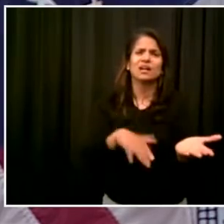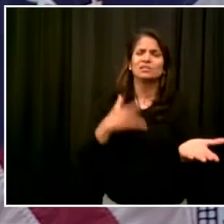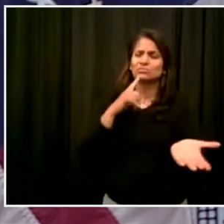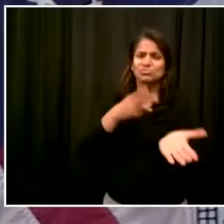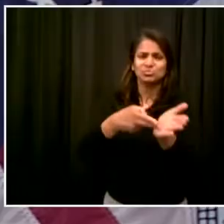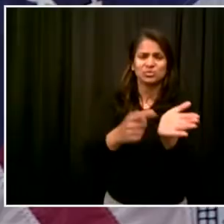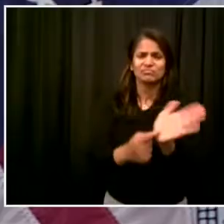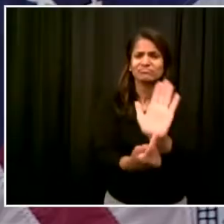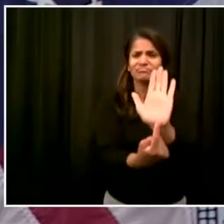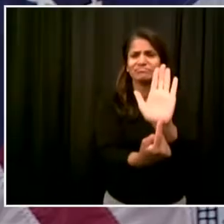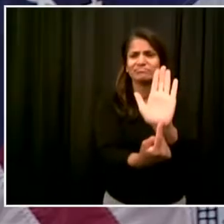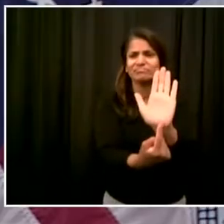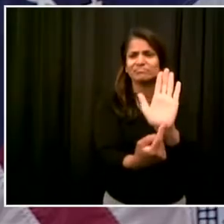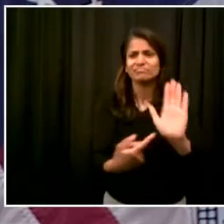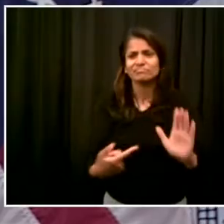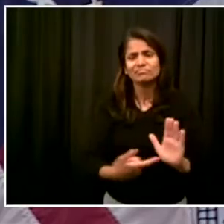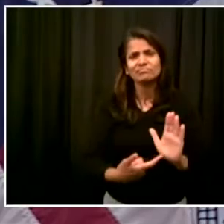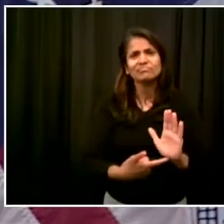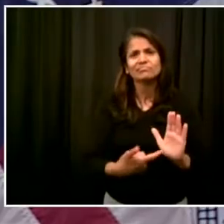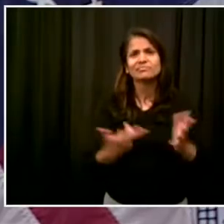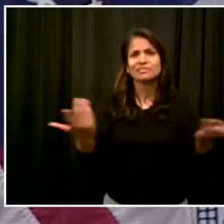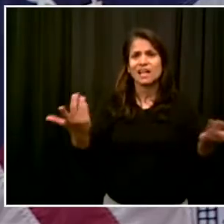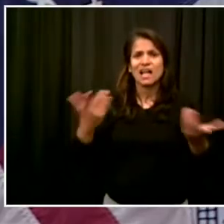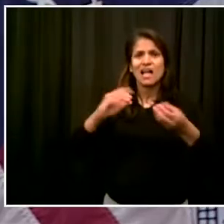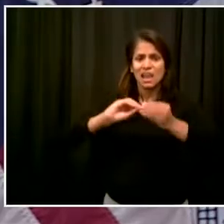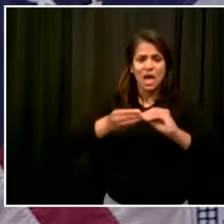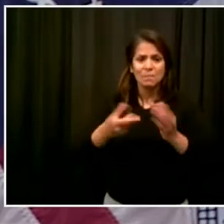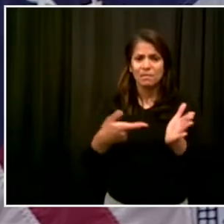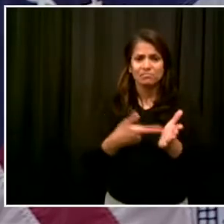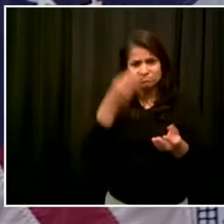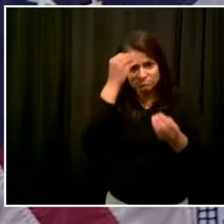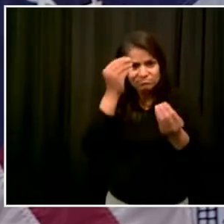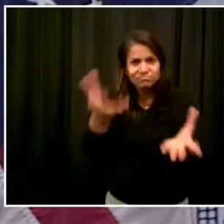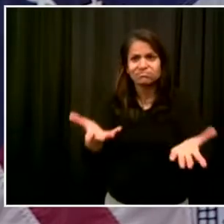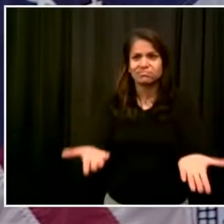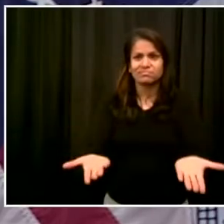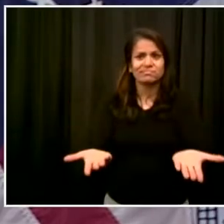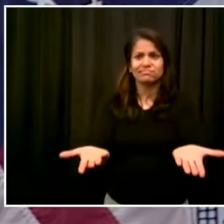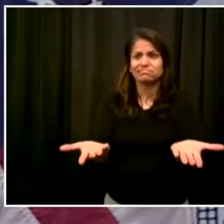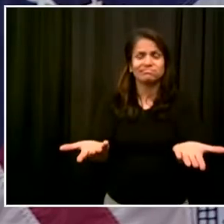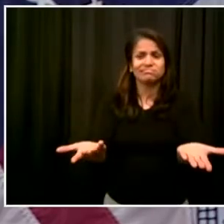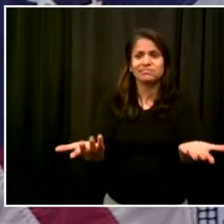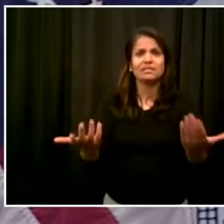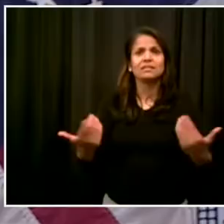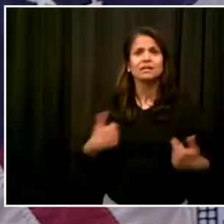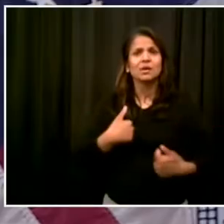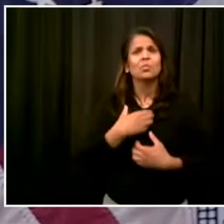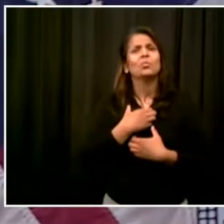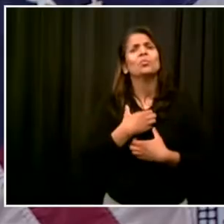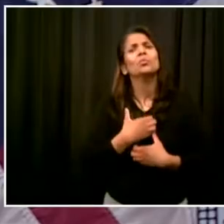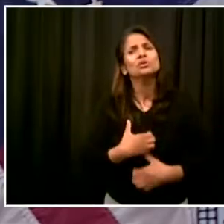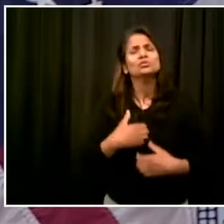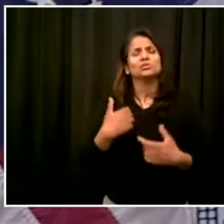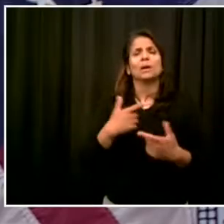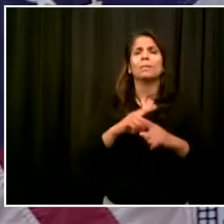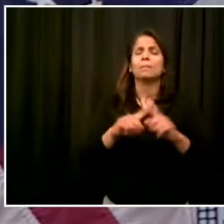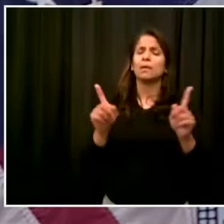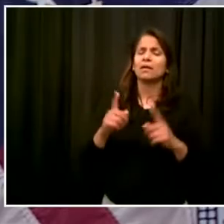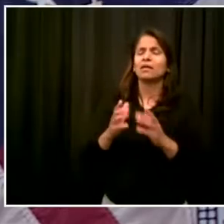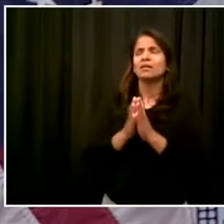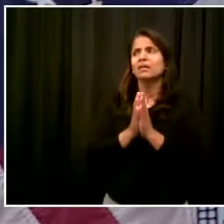while for our revenue to come back. So that is the blunt reality today. There's still time to address it and avert